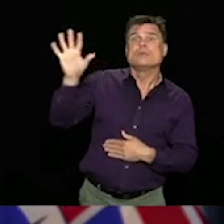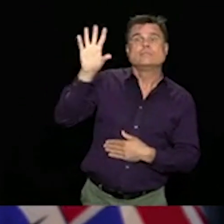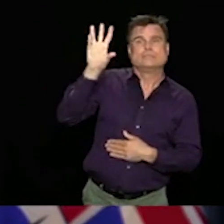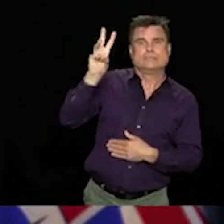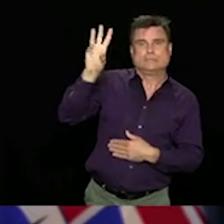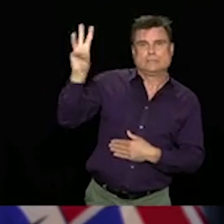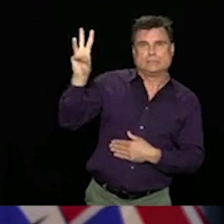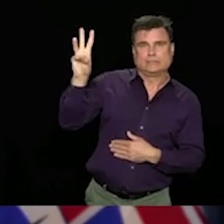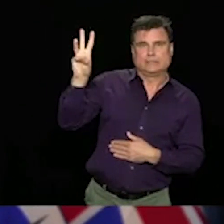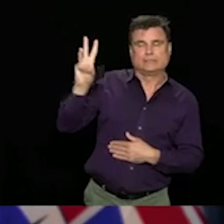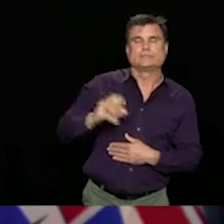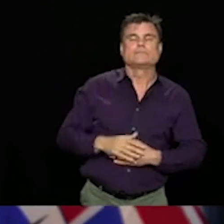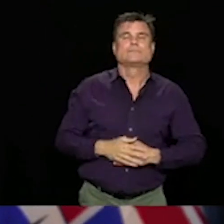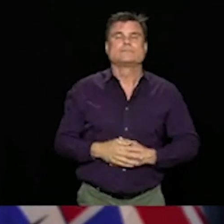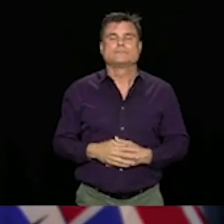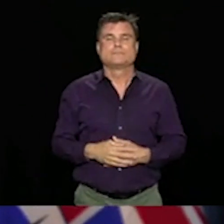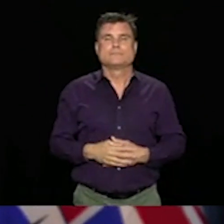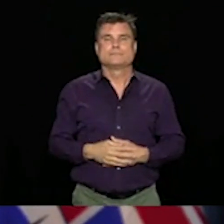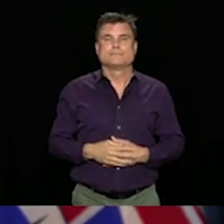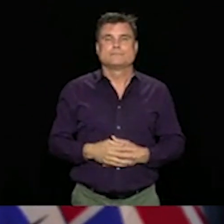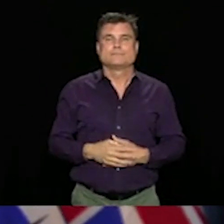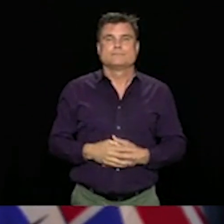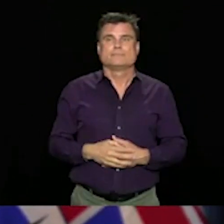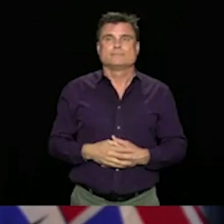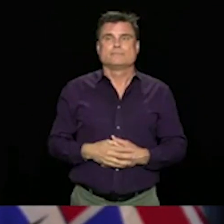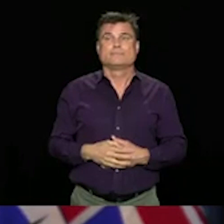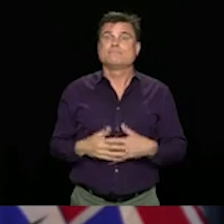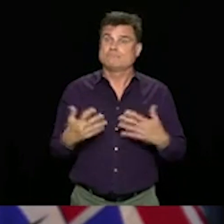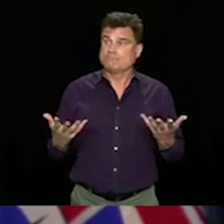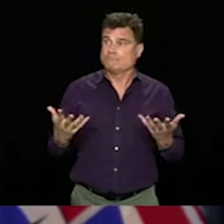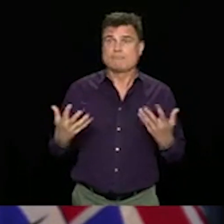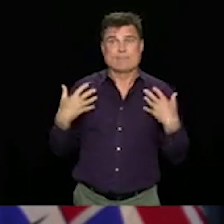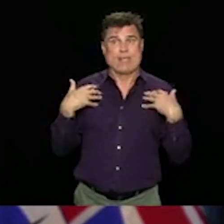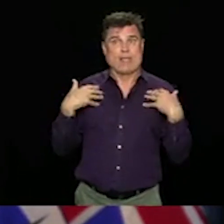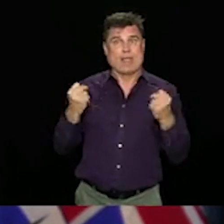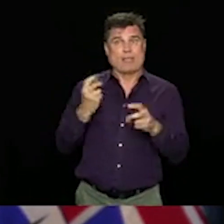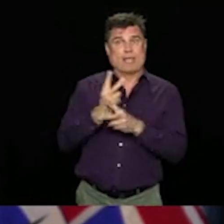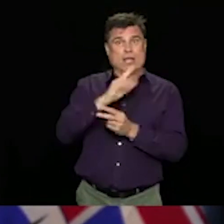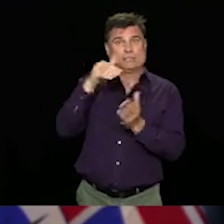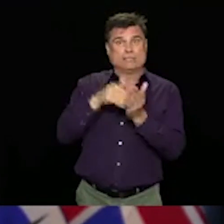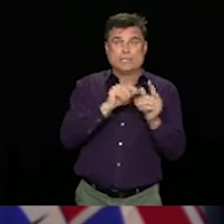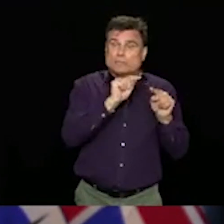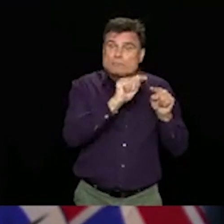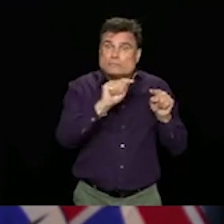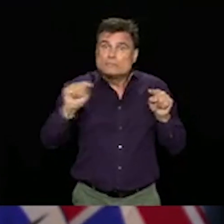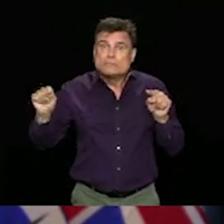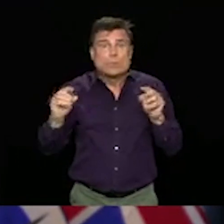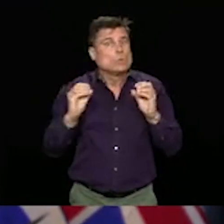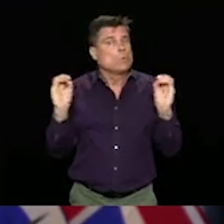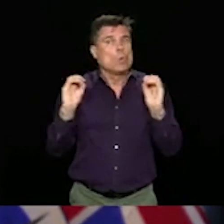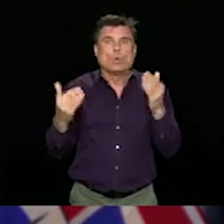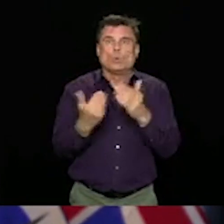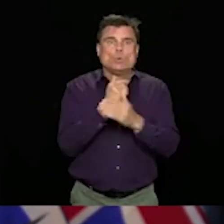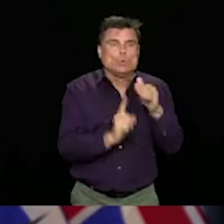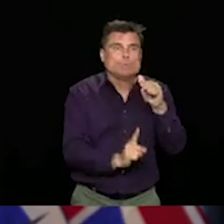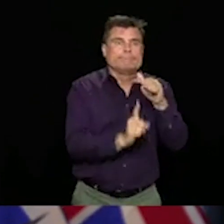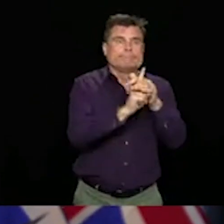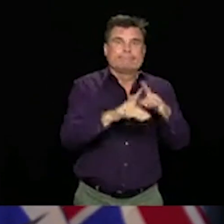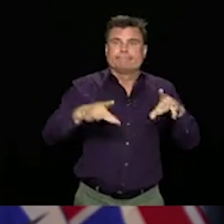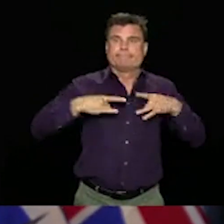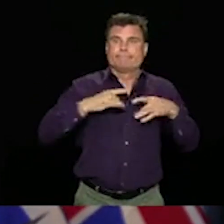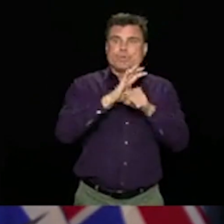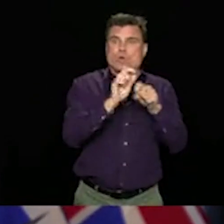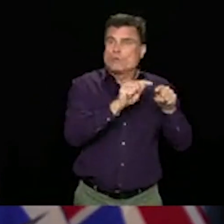Interior Health Region, and 66 people in the Northern Health Region. We have no new outbreaks in healthcare